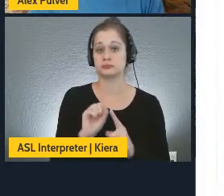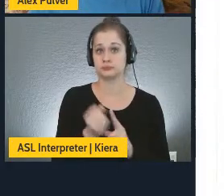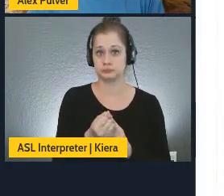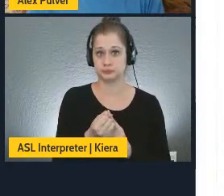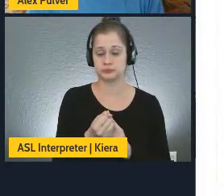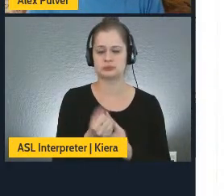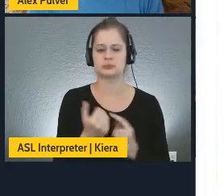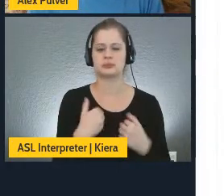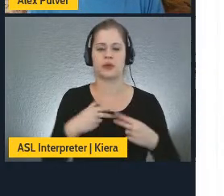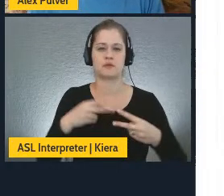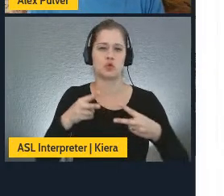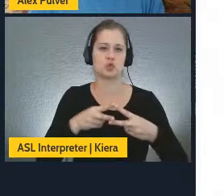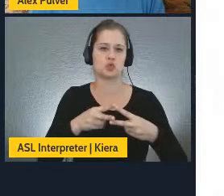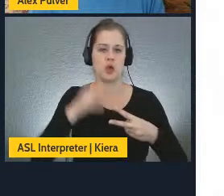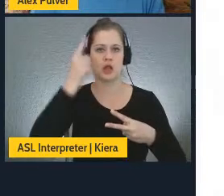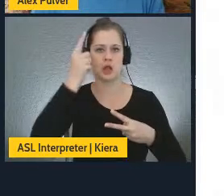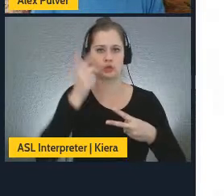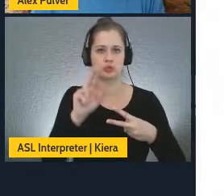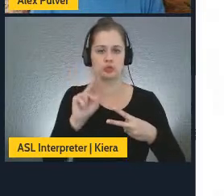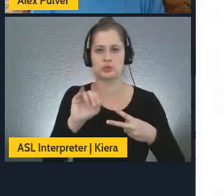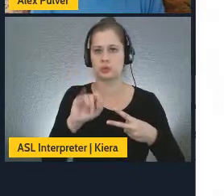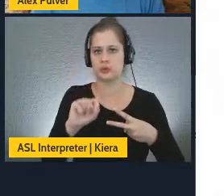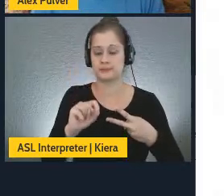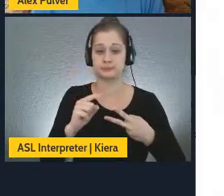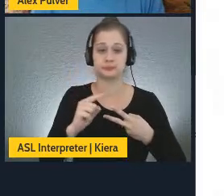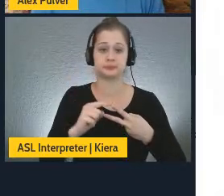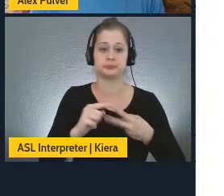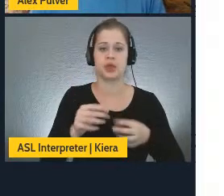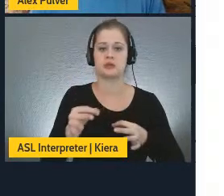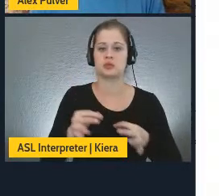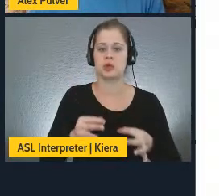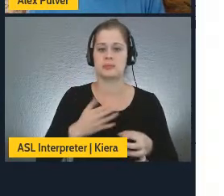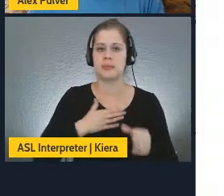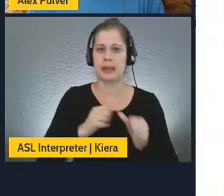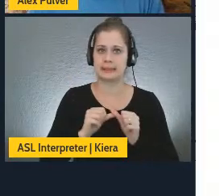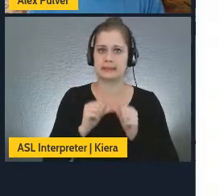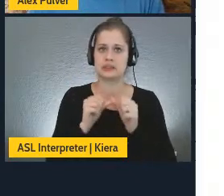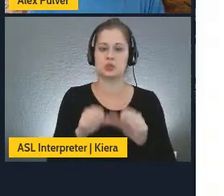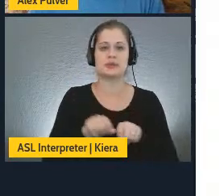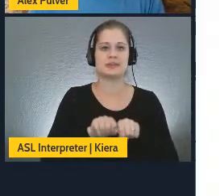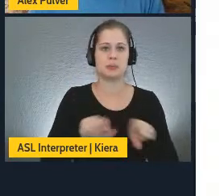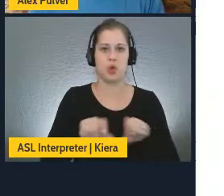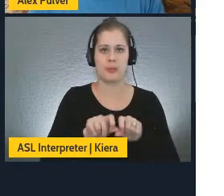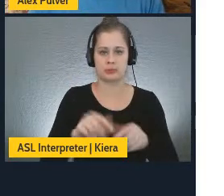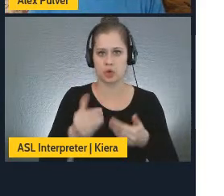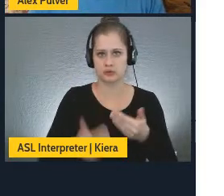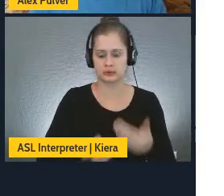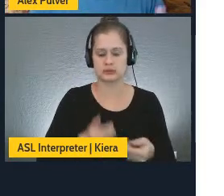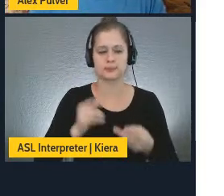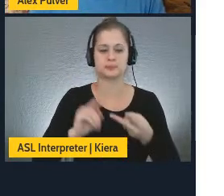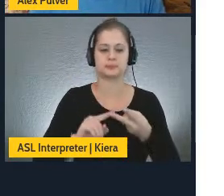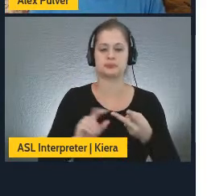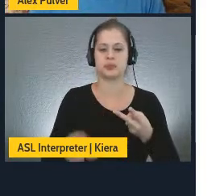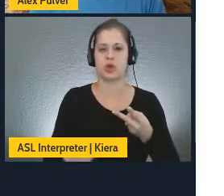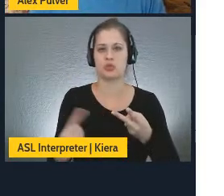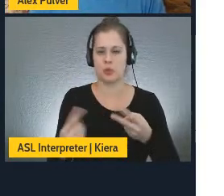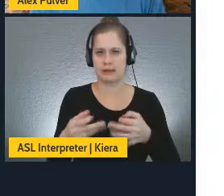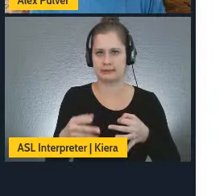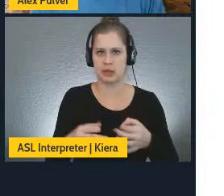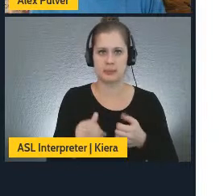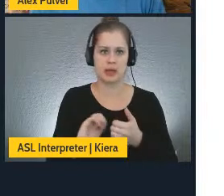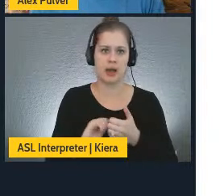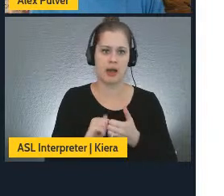contains two logical units, one that describes my continuous deployment process, and another one describes how I do